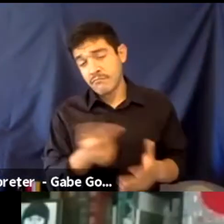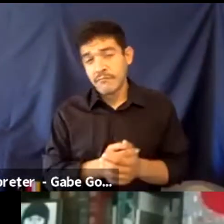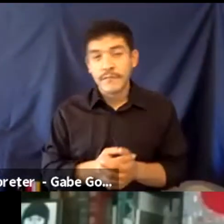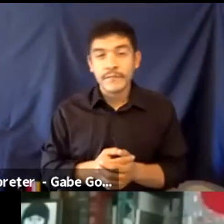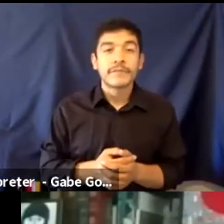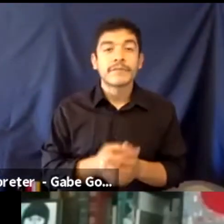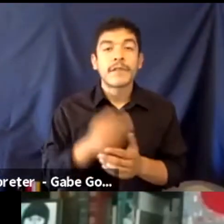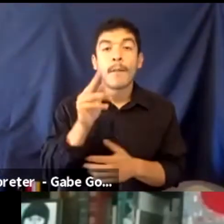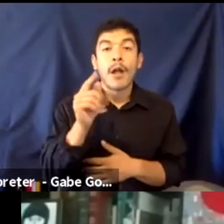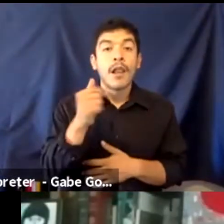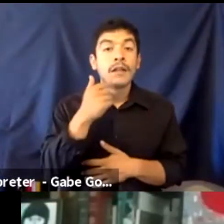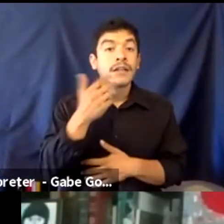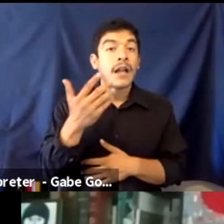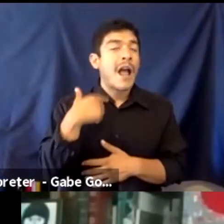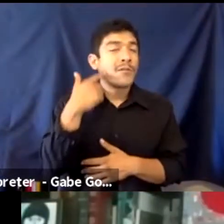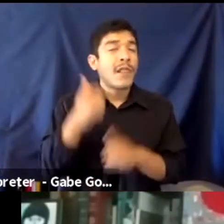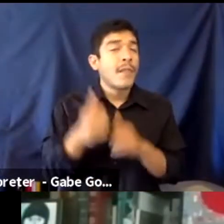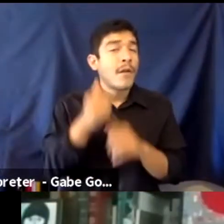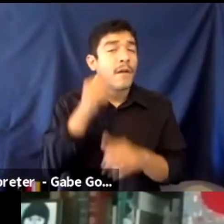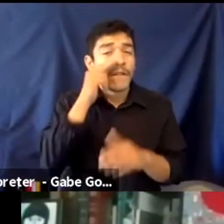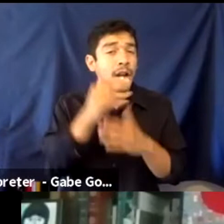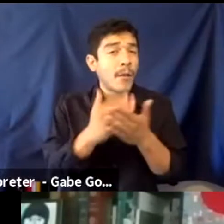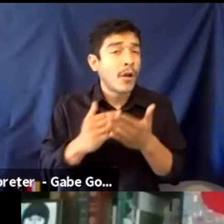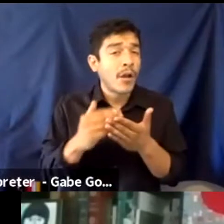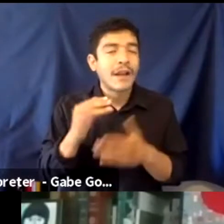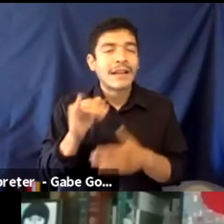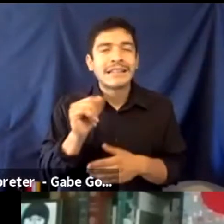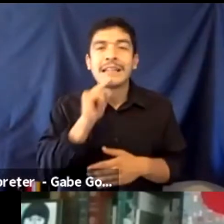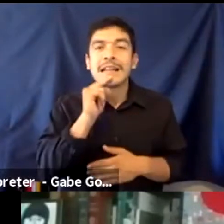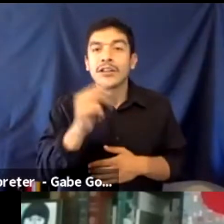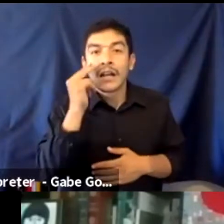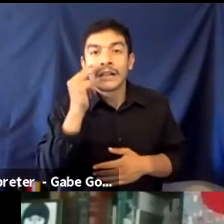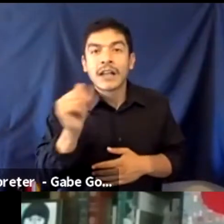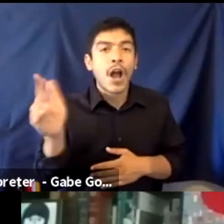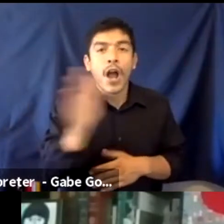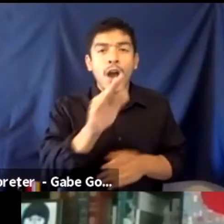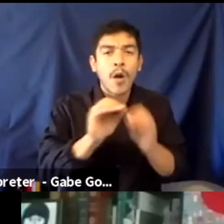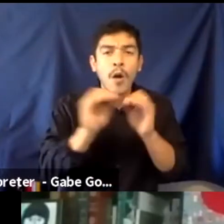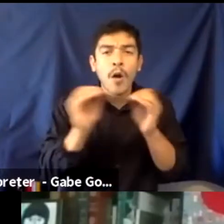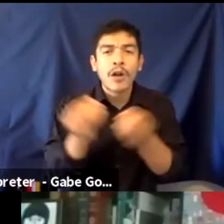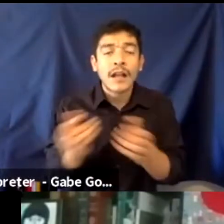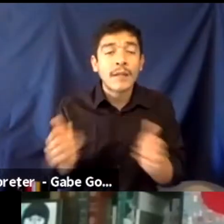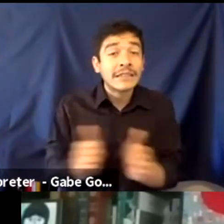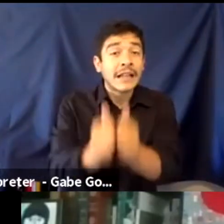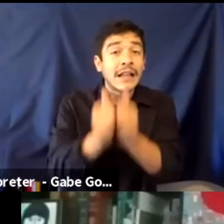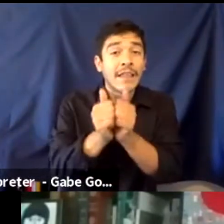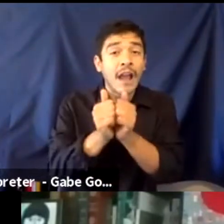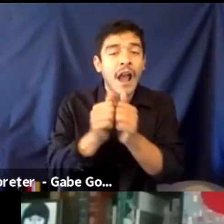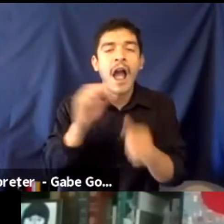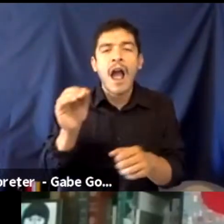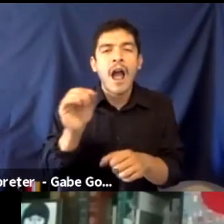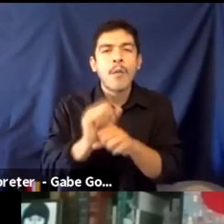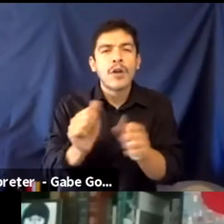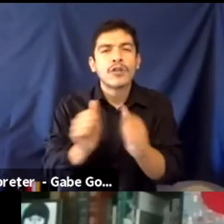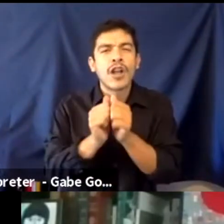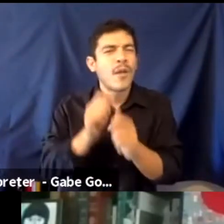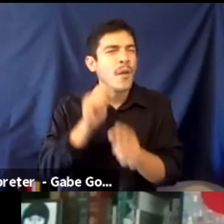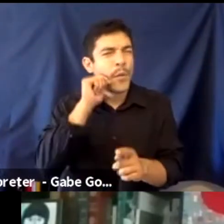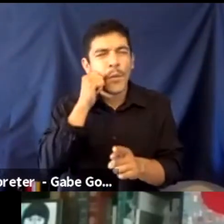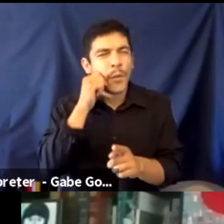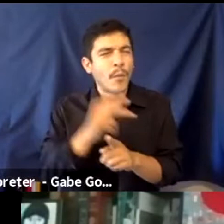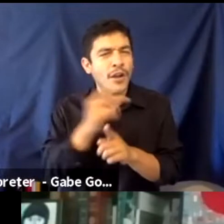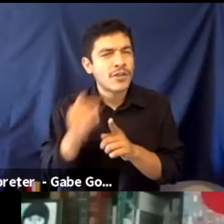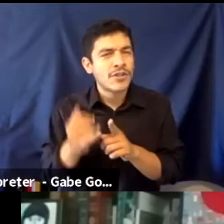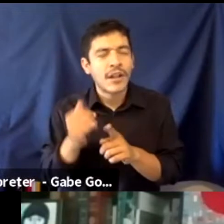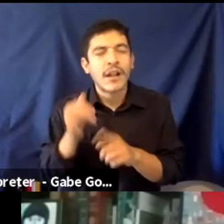I would say the funnest part was actually seeing all these organizations come together and put together such a cool project that